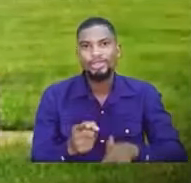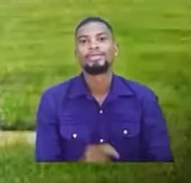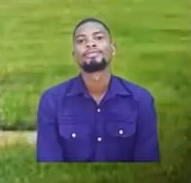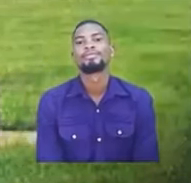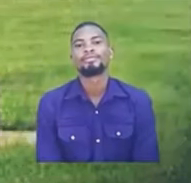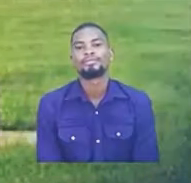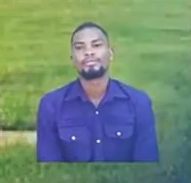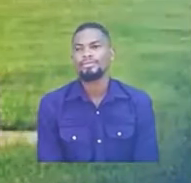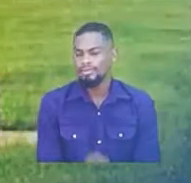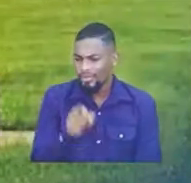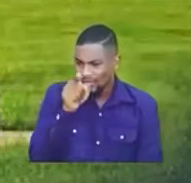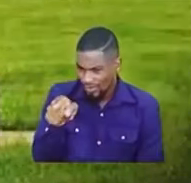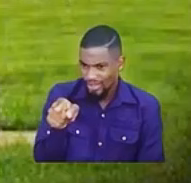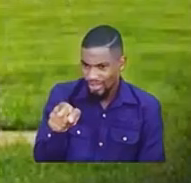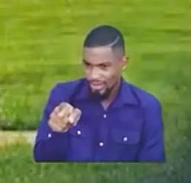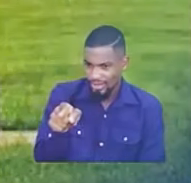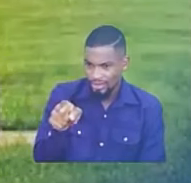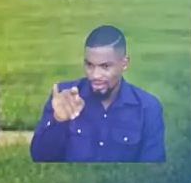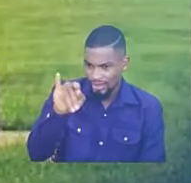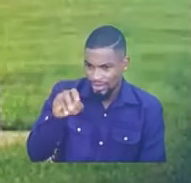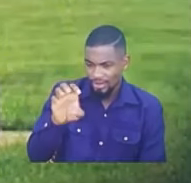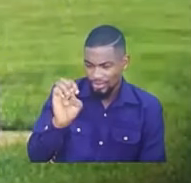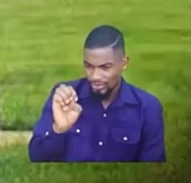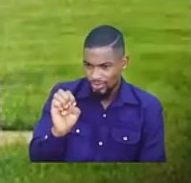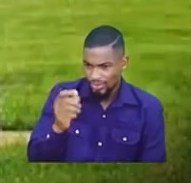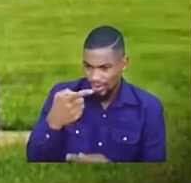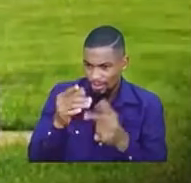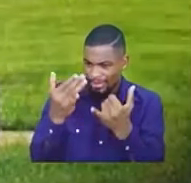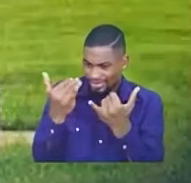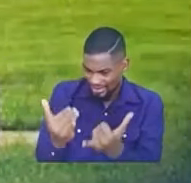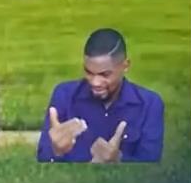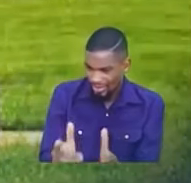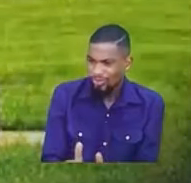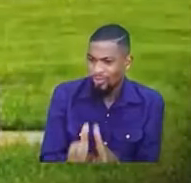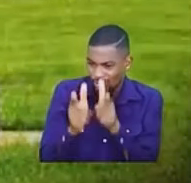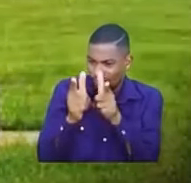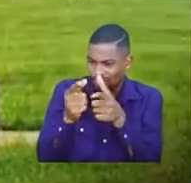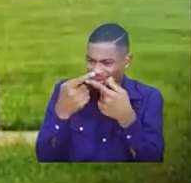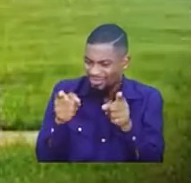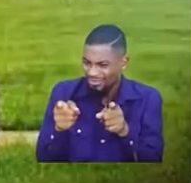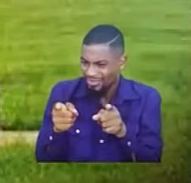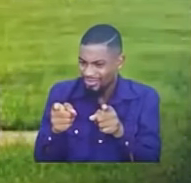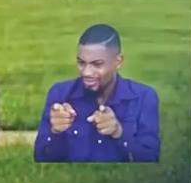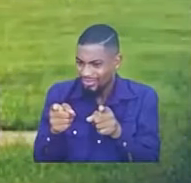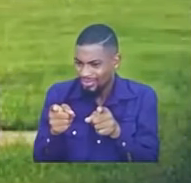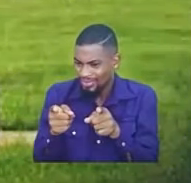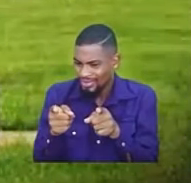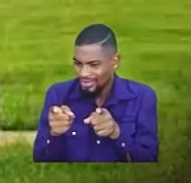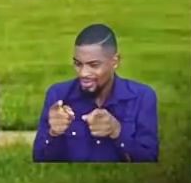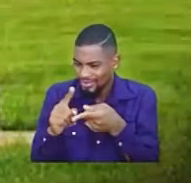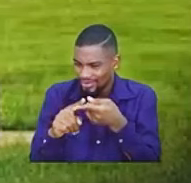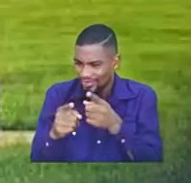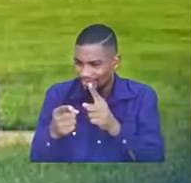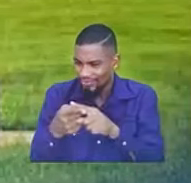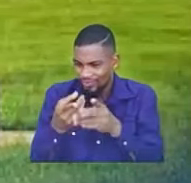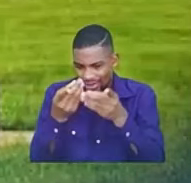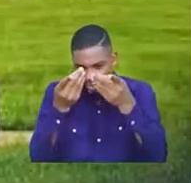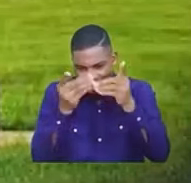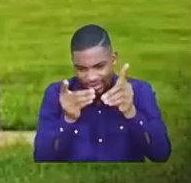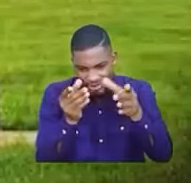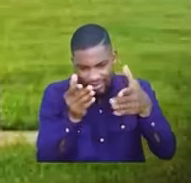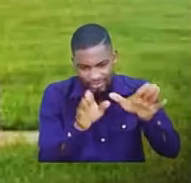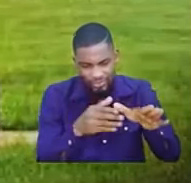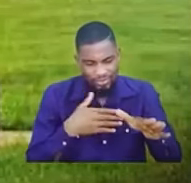This is Joe. He would have been alive, but he has some friends. Shall we rise to our feet